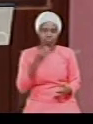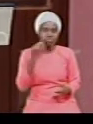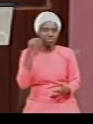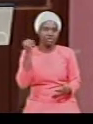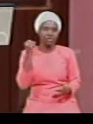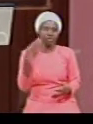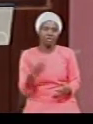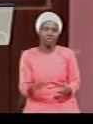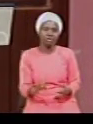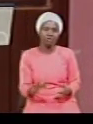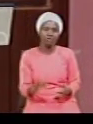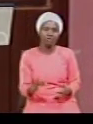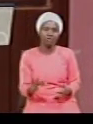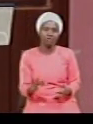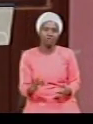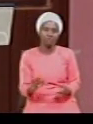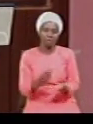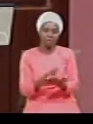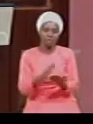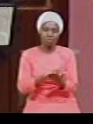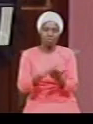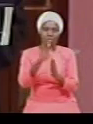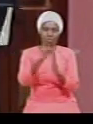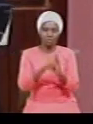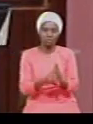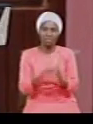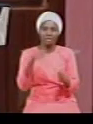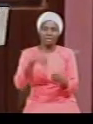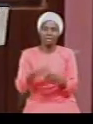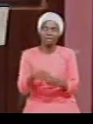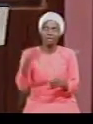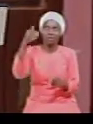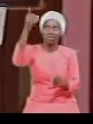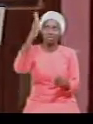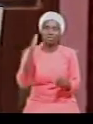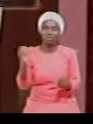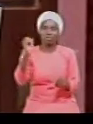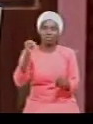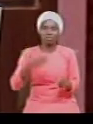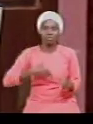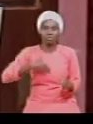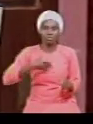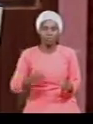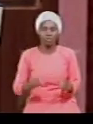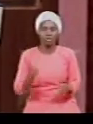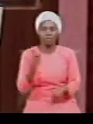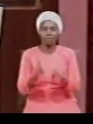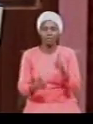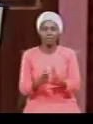holiness in God's willing people. Look at that. It's in